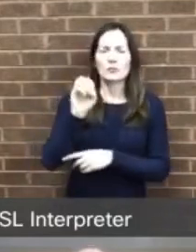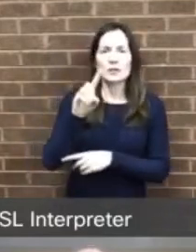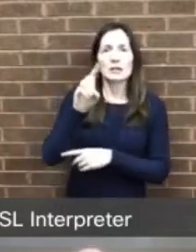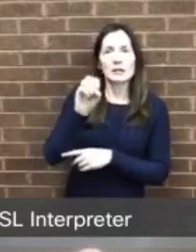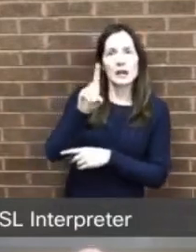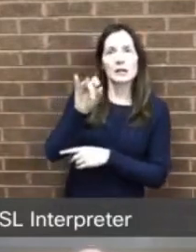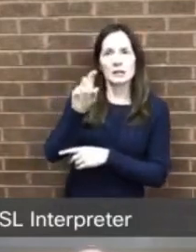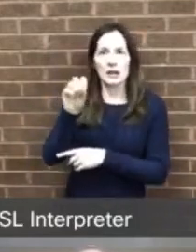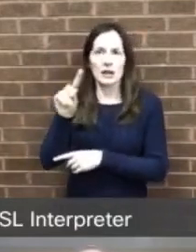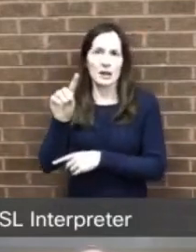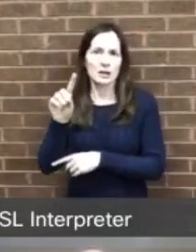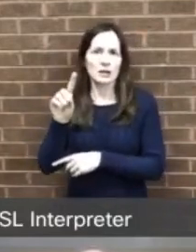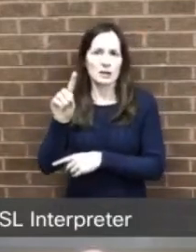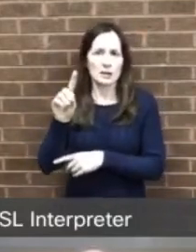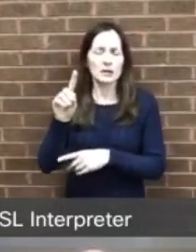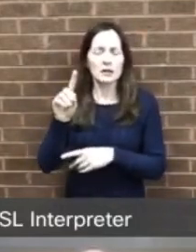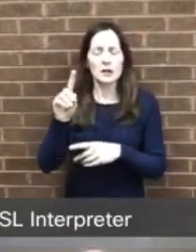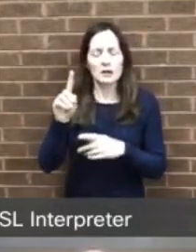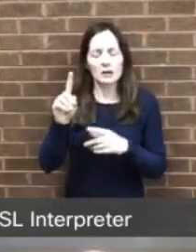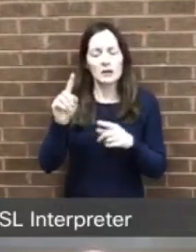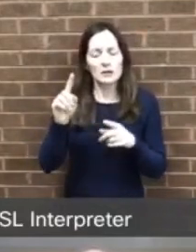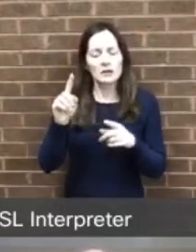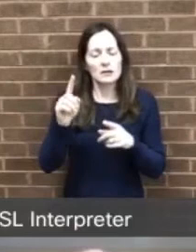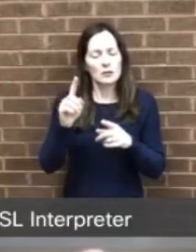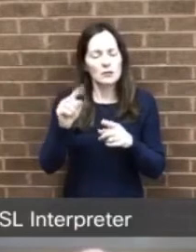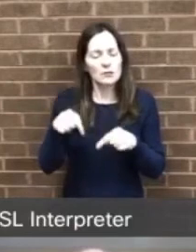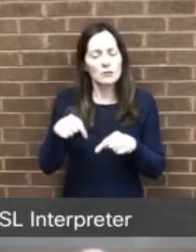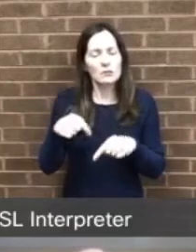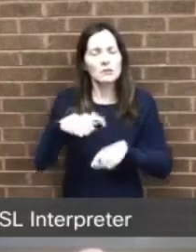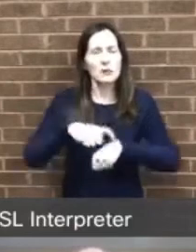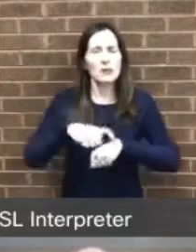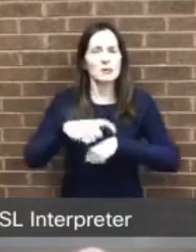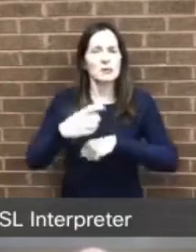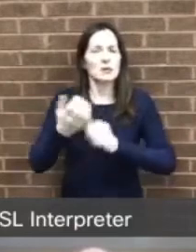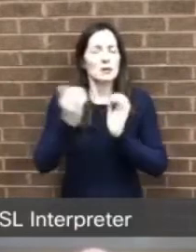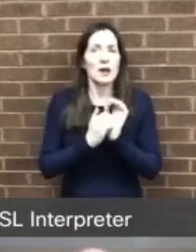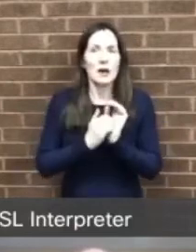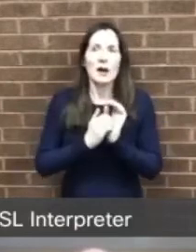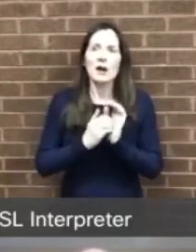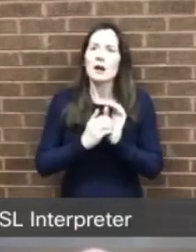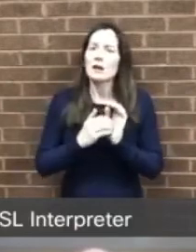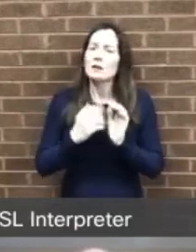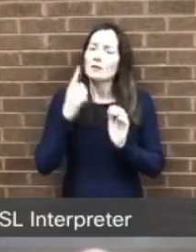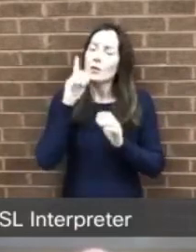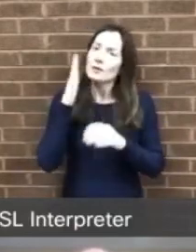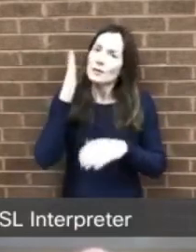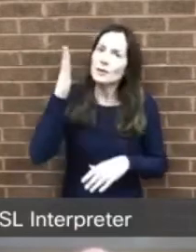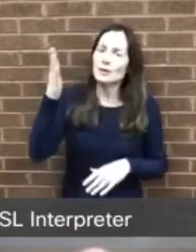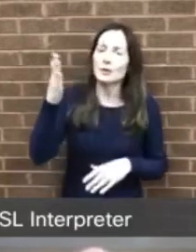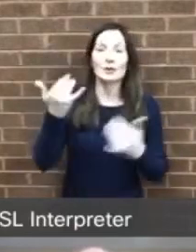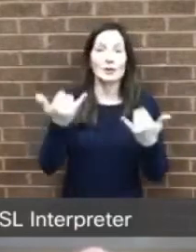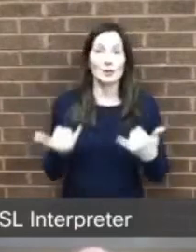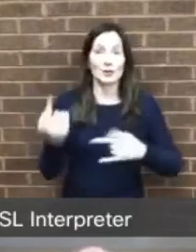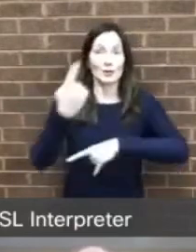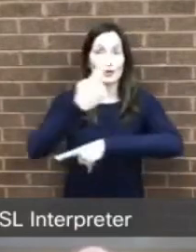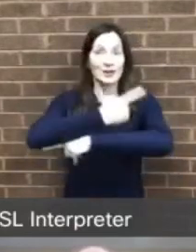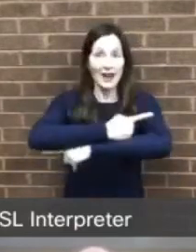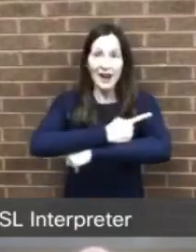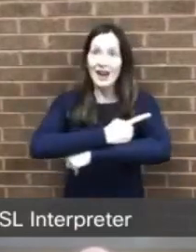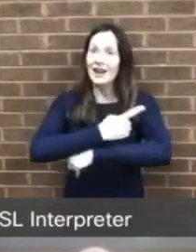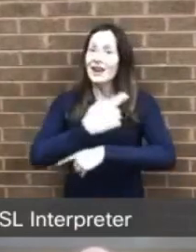society. Indeed, today saw a magnificent milestone as the first doses